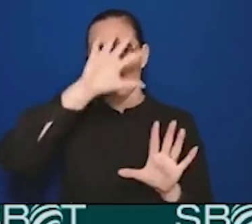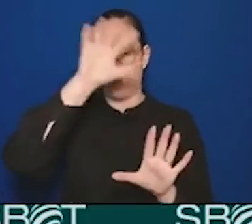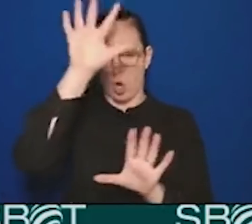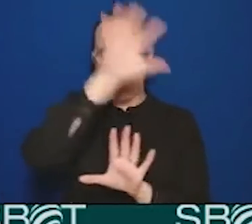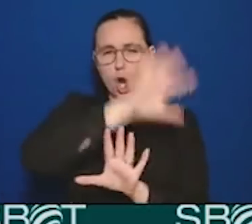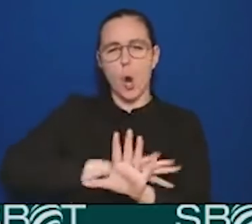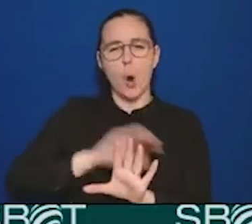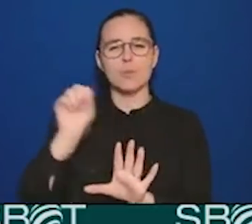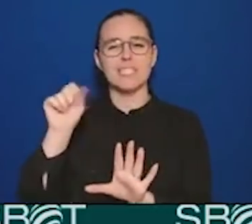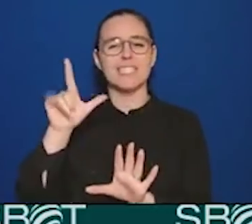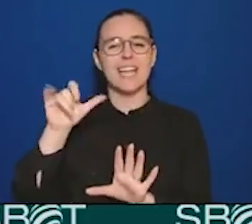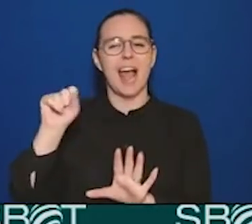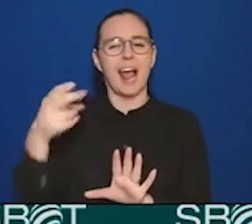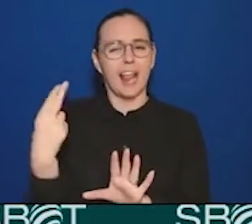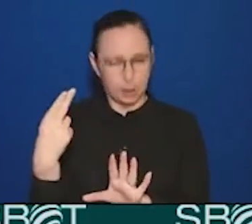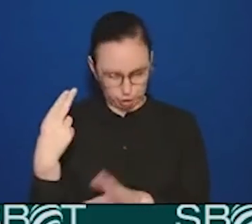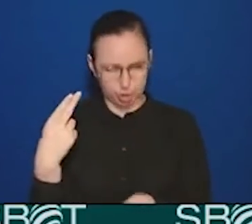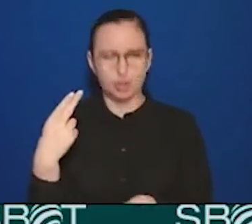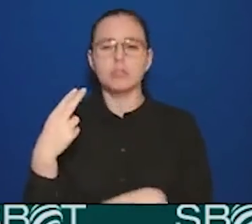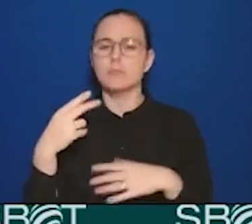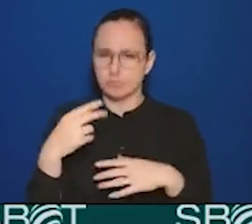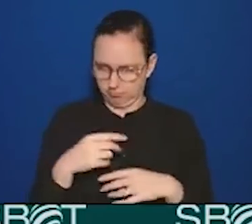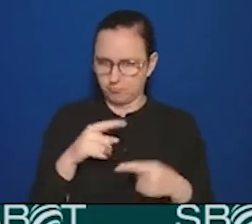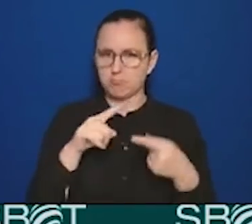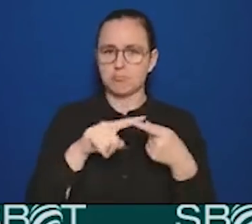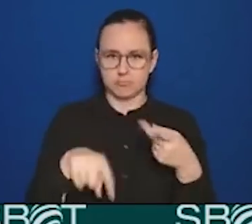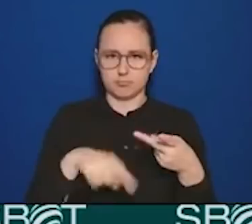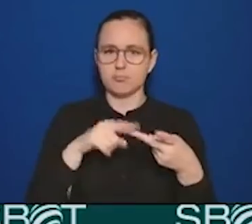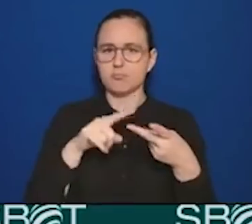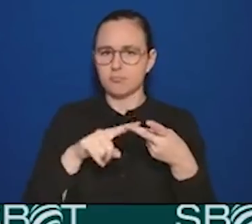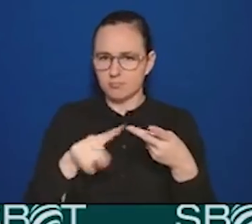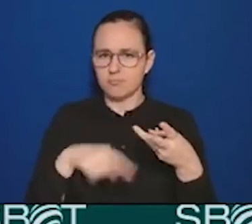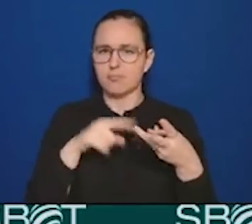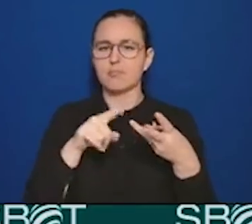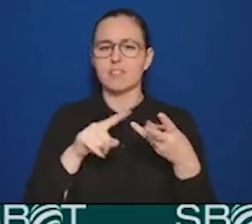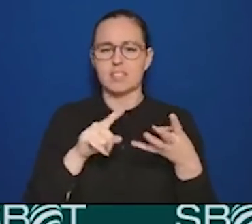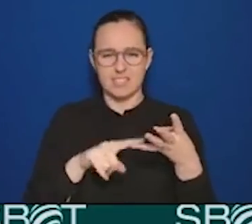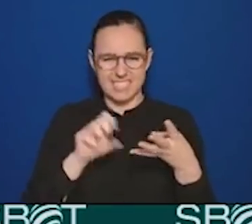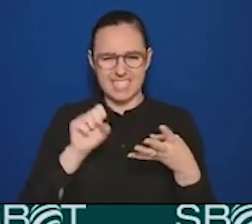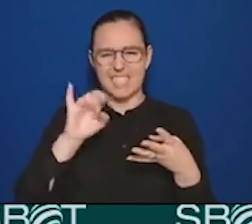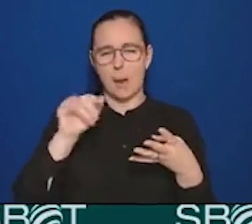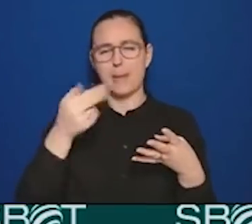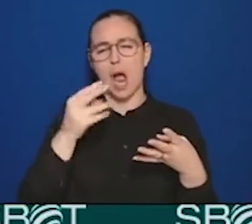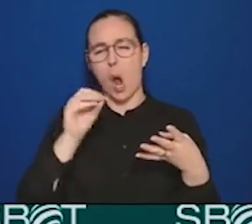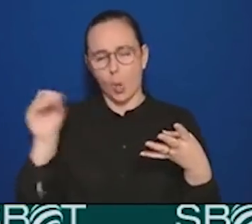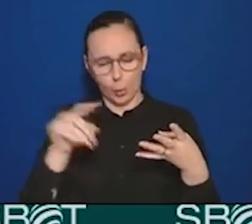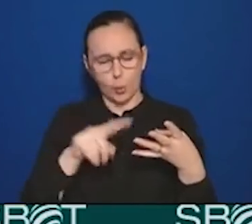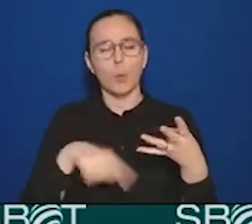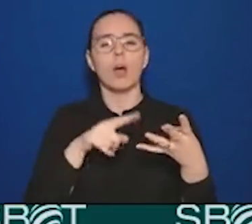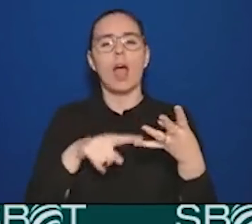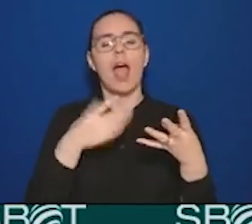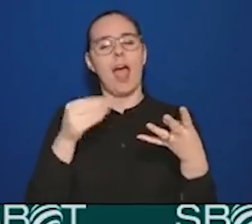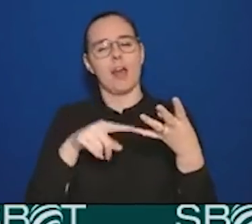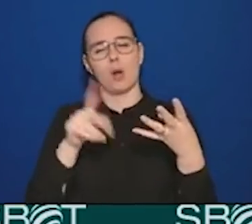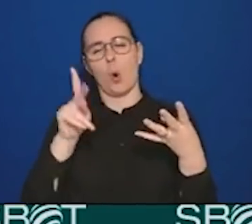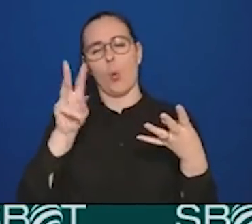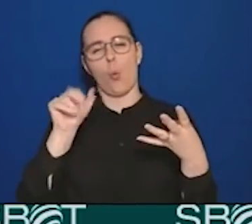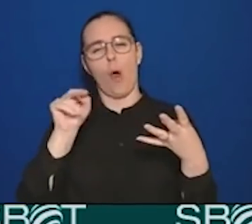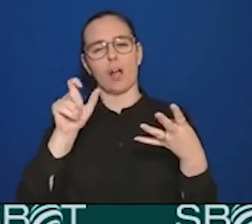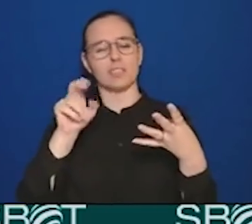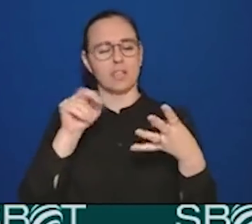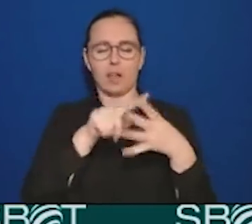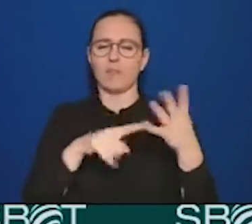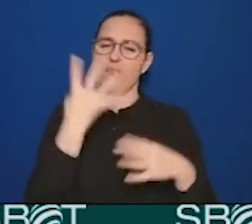Coquitlam, Kaikut, and Semiahmoo First Nations. And I'd also like to acknowledge the Inuit and Métis peoples